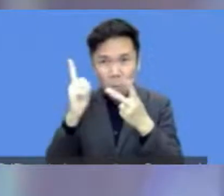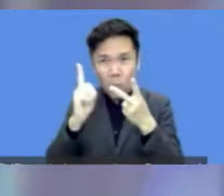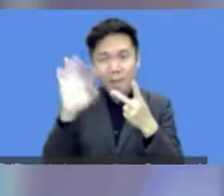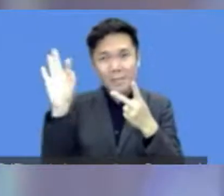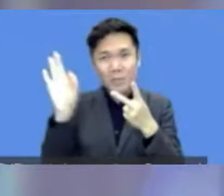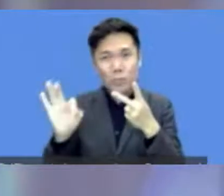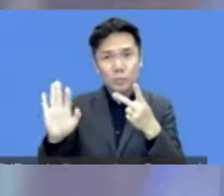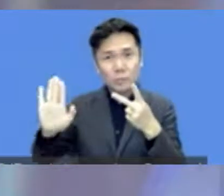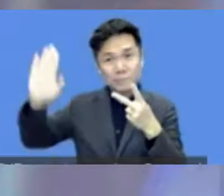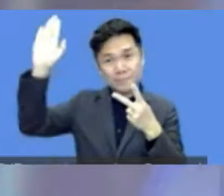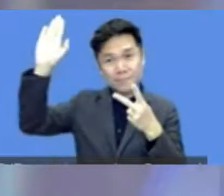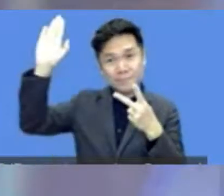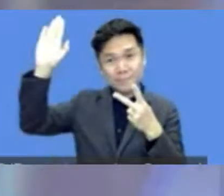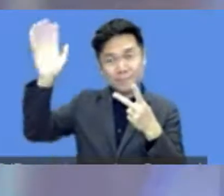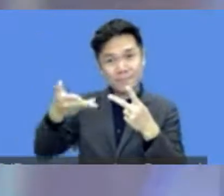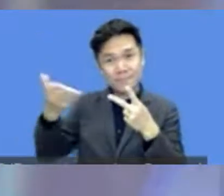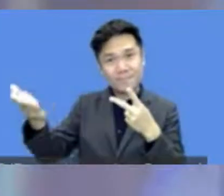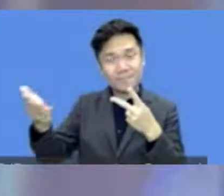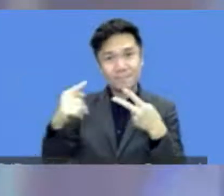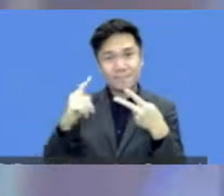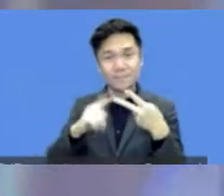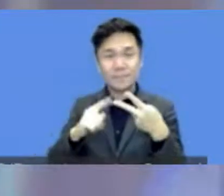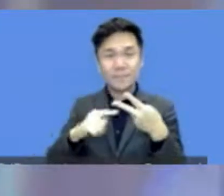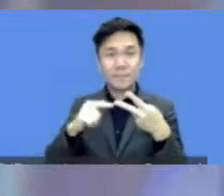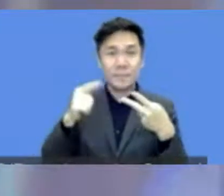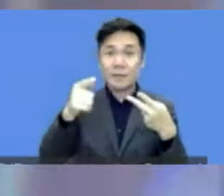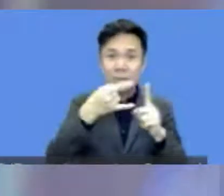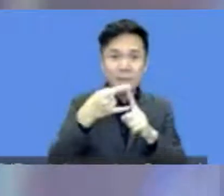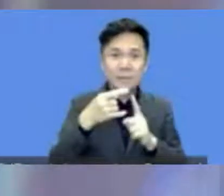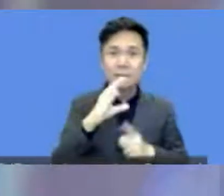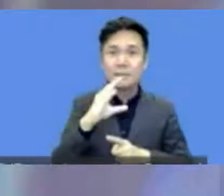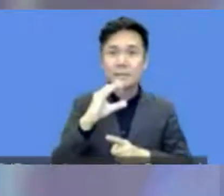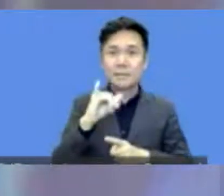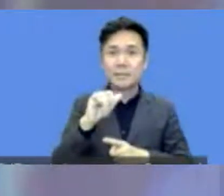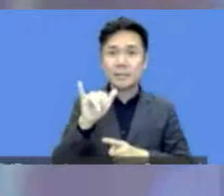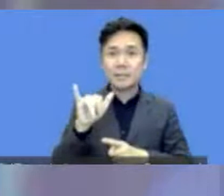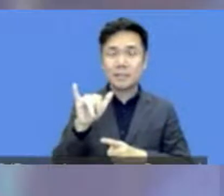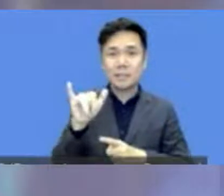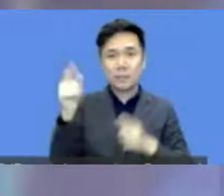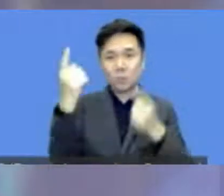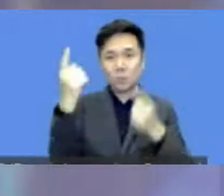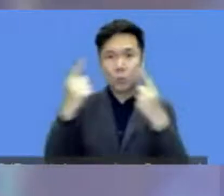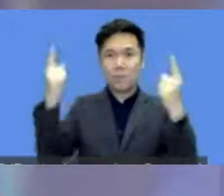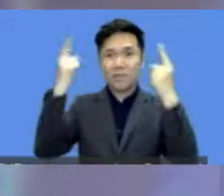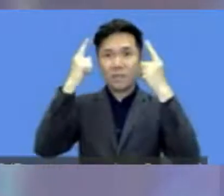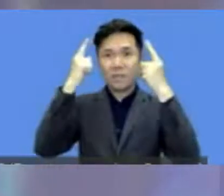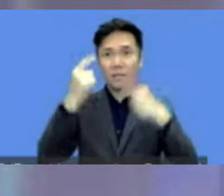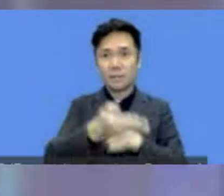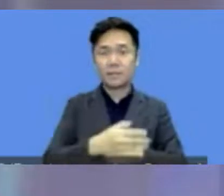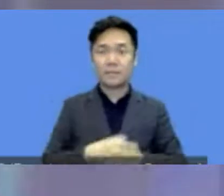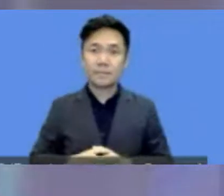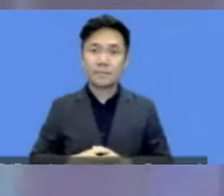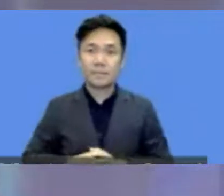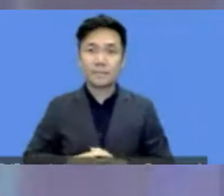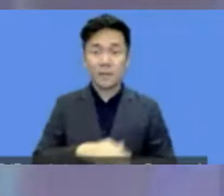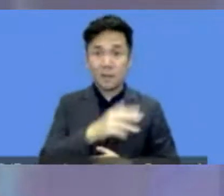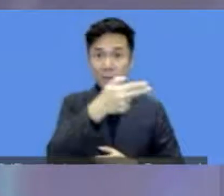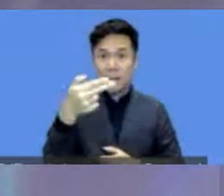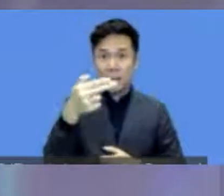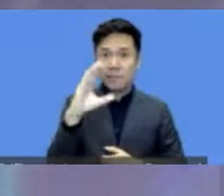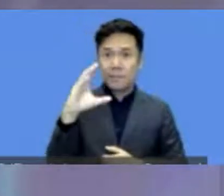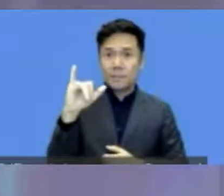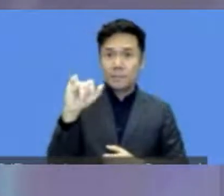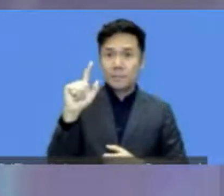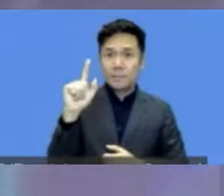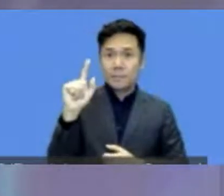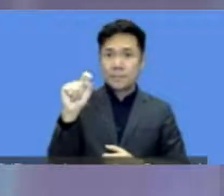answer from a person in City University. Could you bring that person in, Christine?